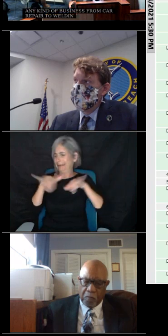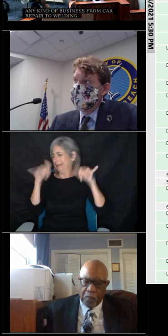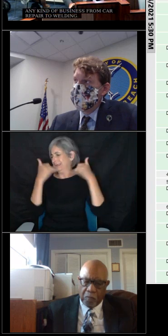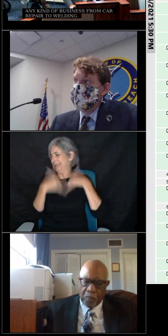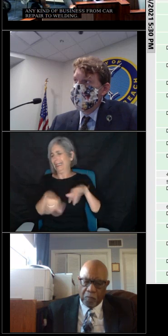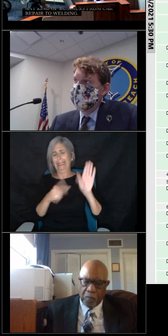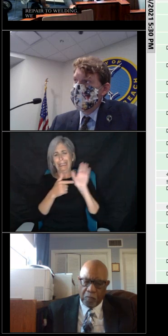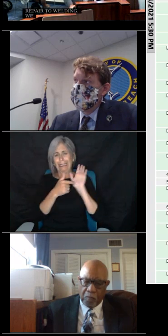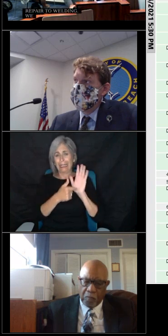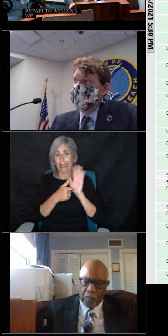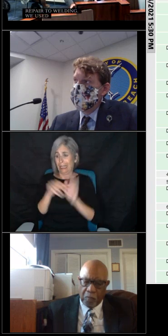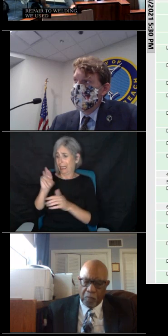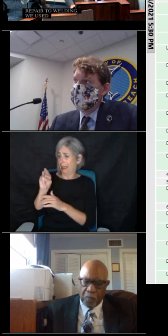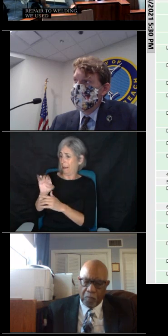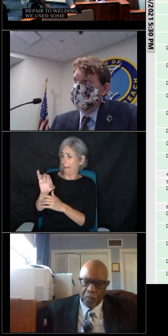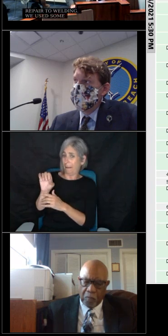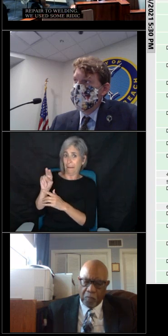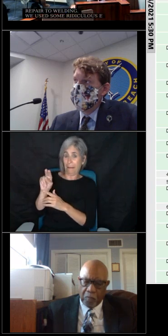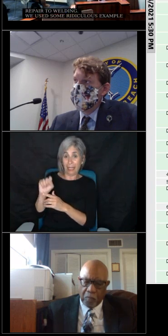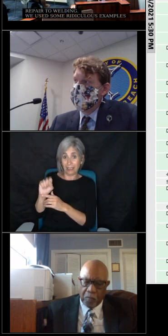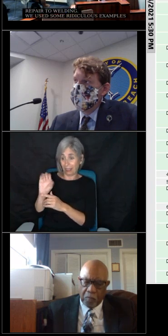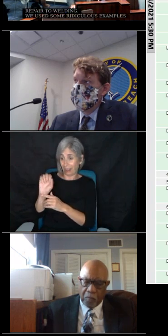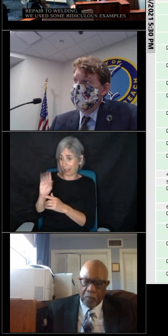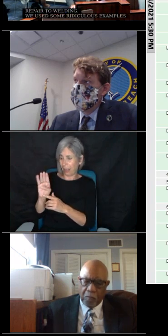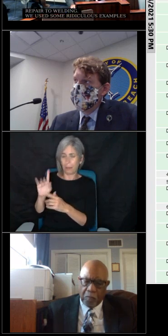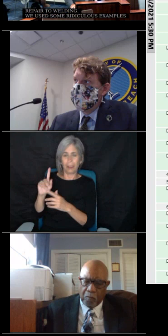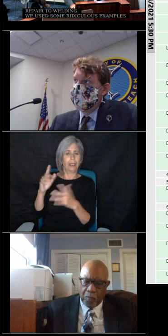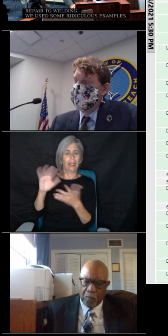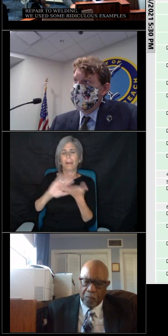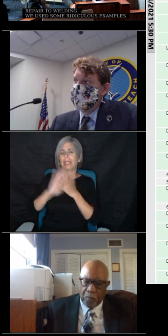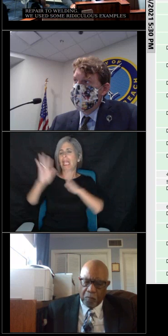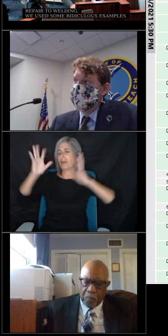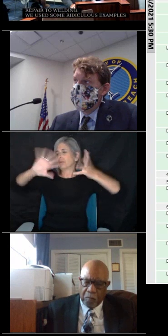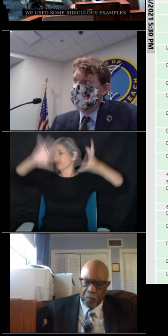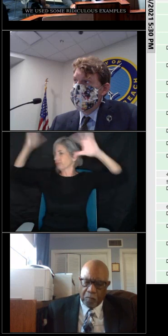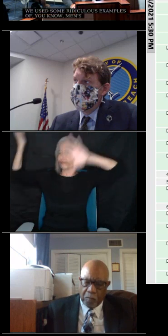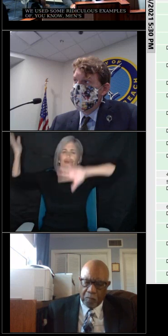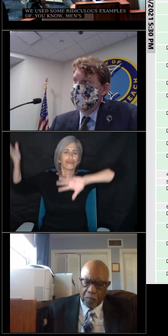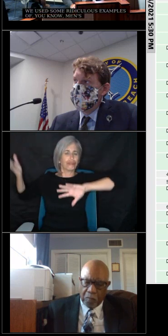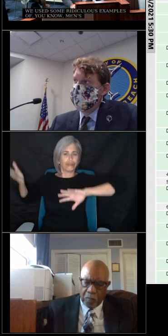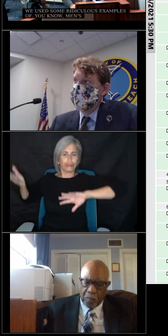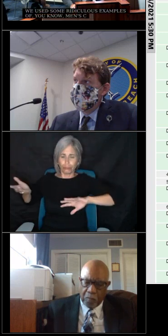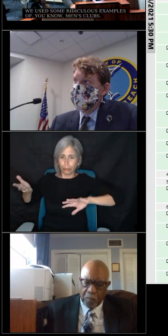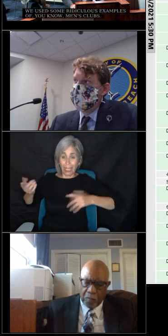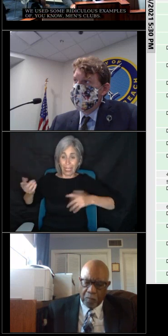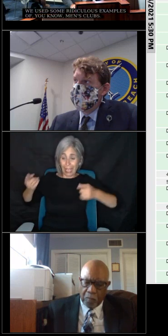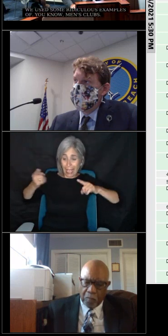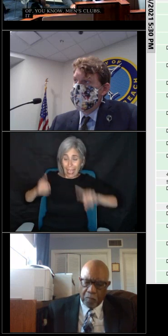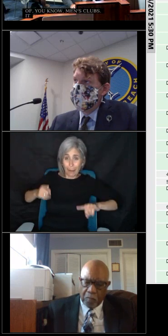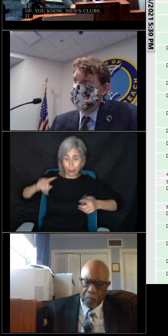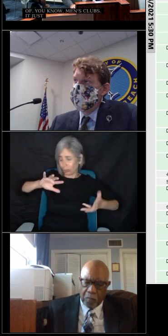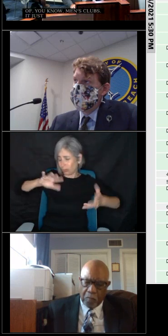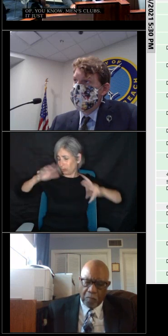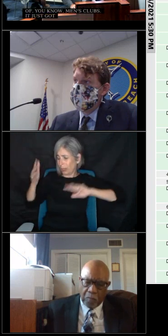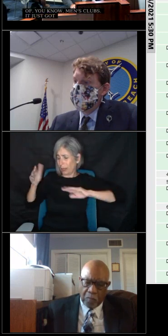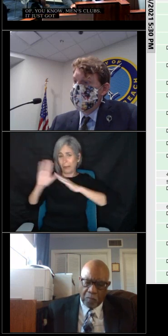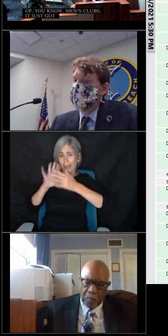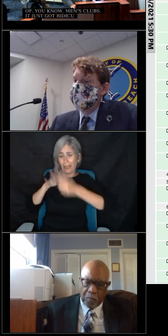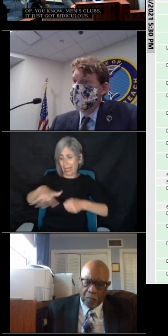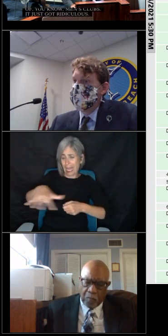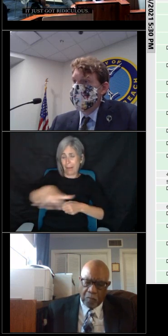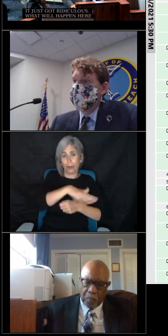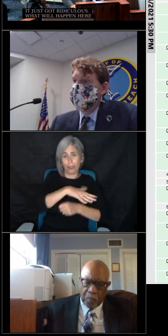men's clubs. It just got ridiculous. And what will happen here is that it's going to disrupt our neighborhoods. That's